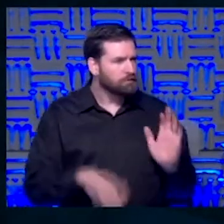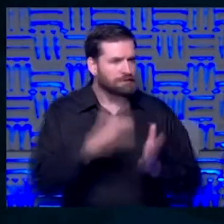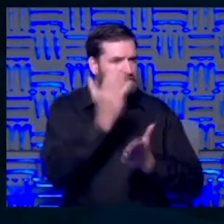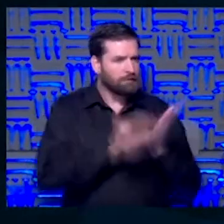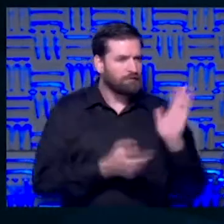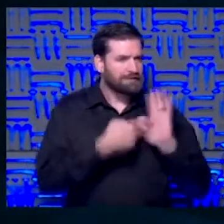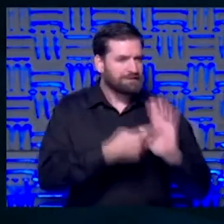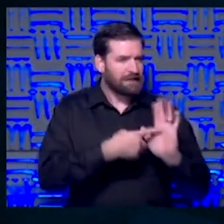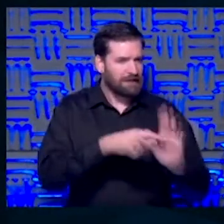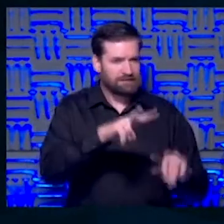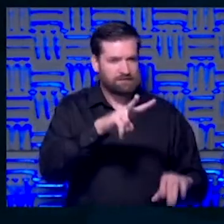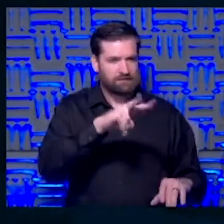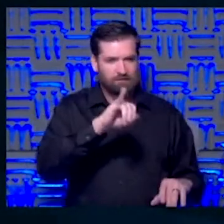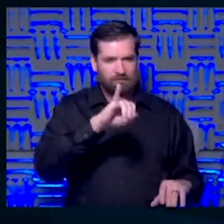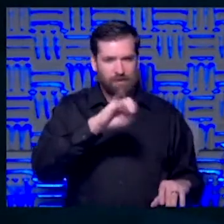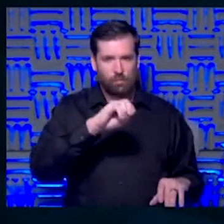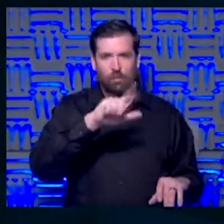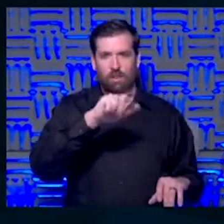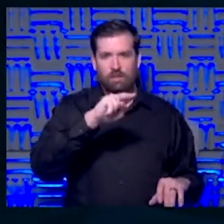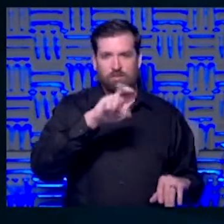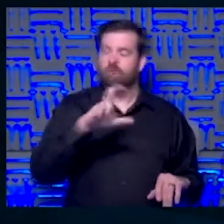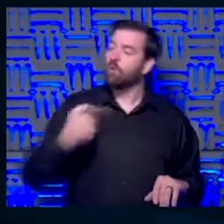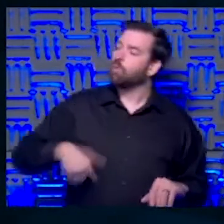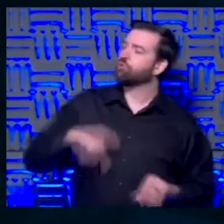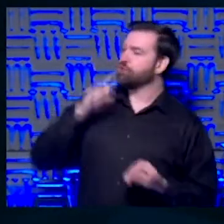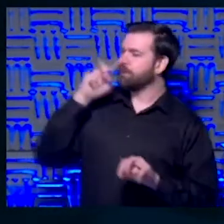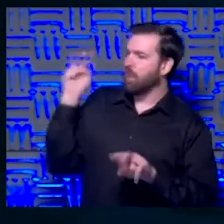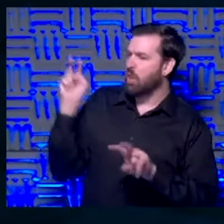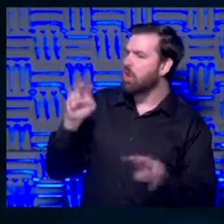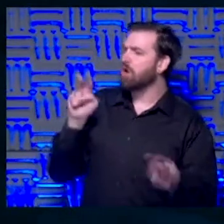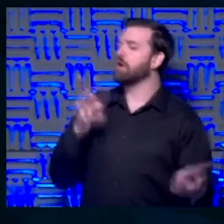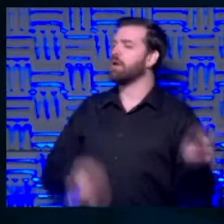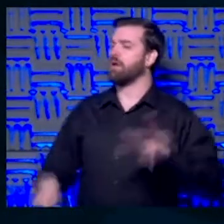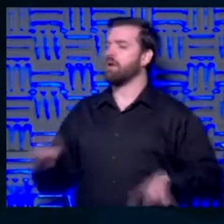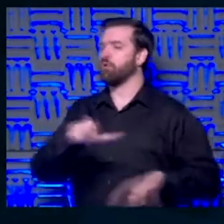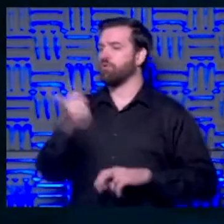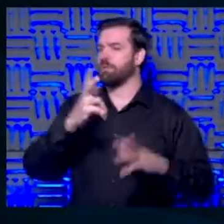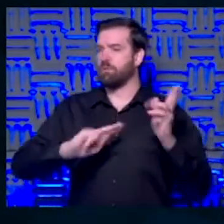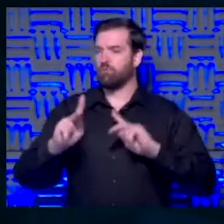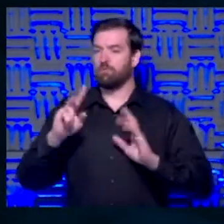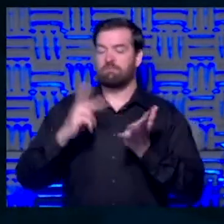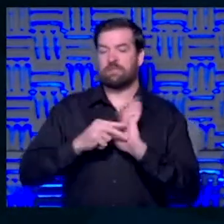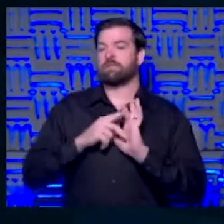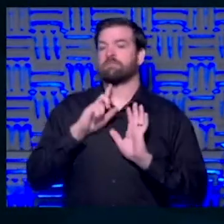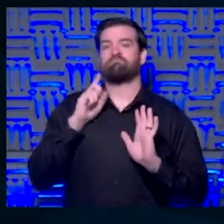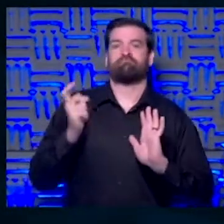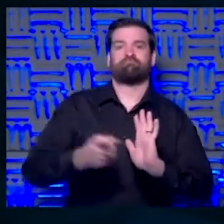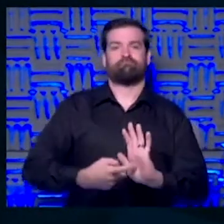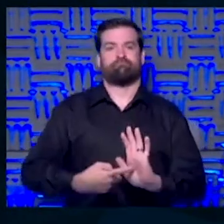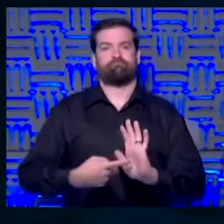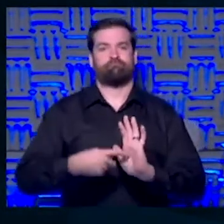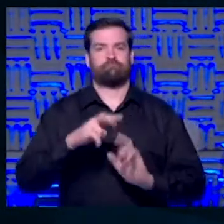violence? What should we be looking for in others that means there's a sign of violence?